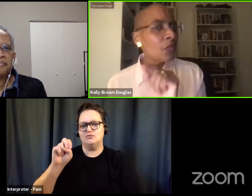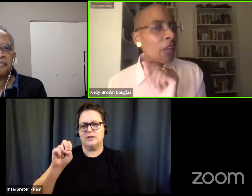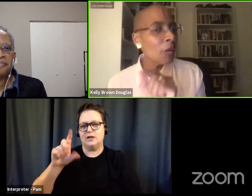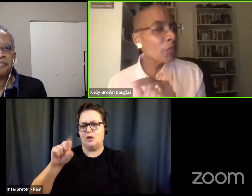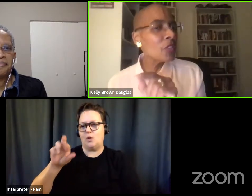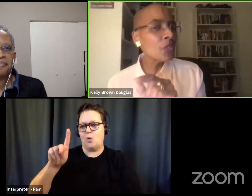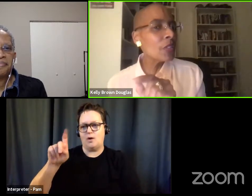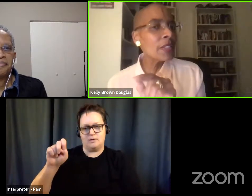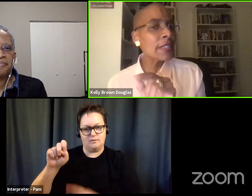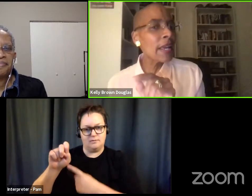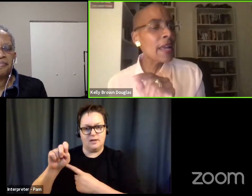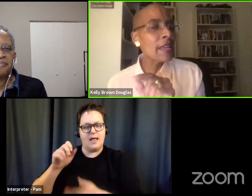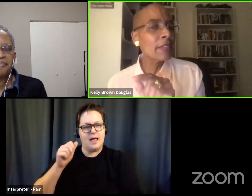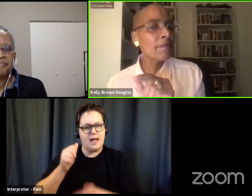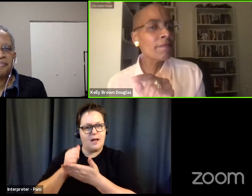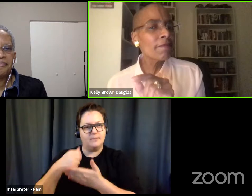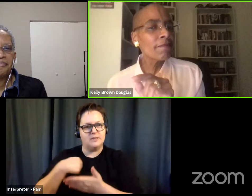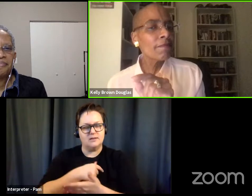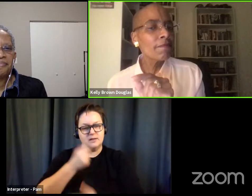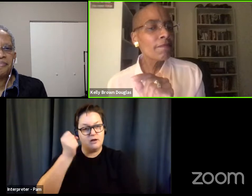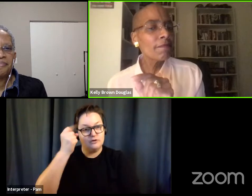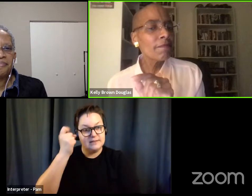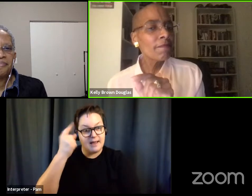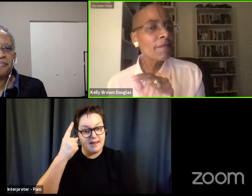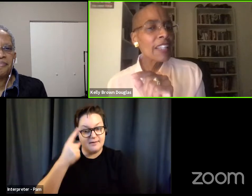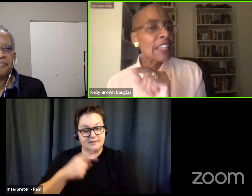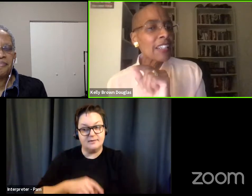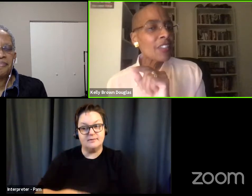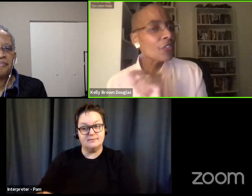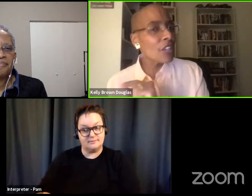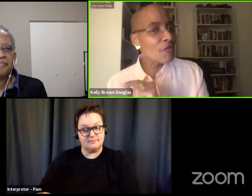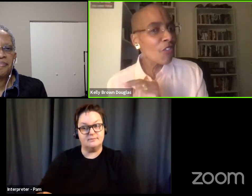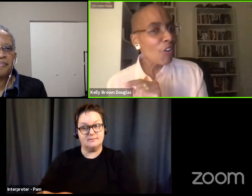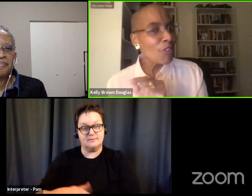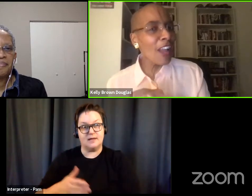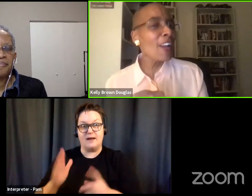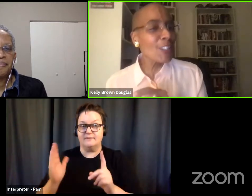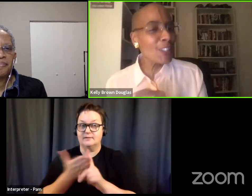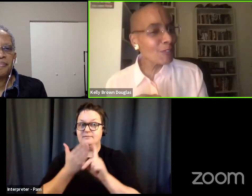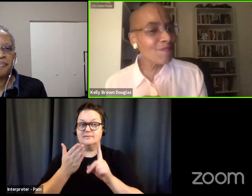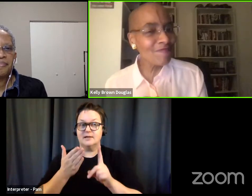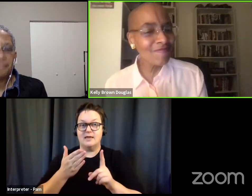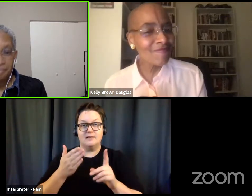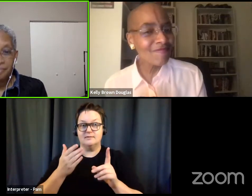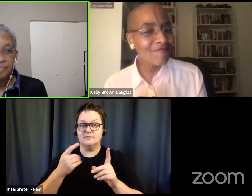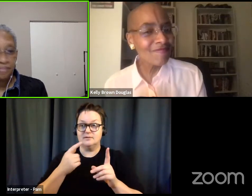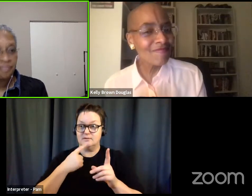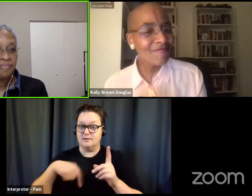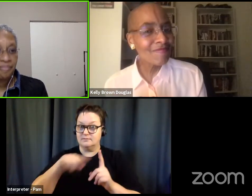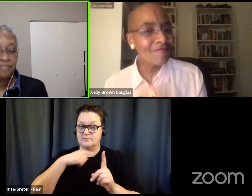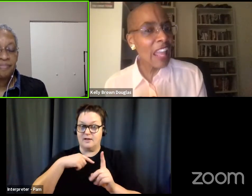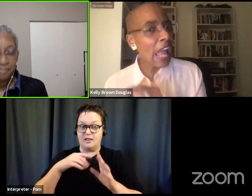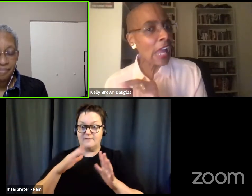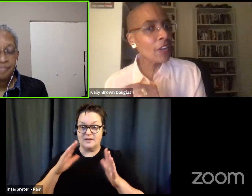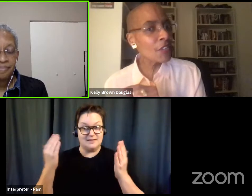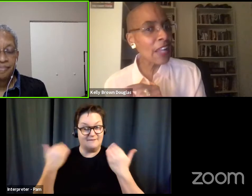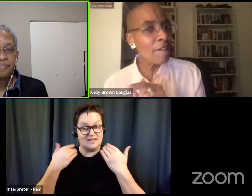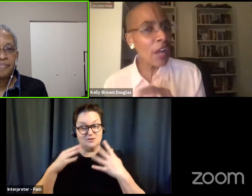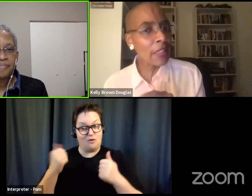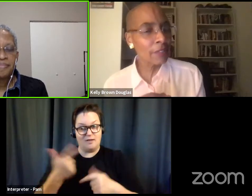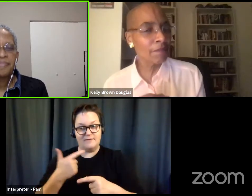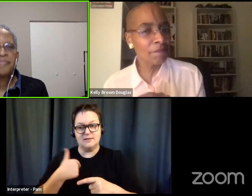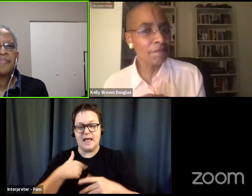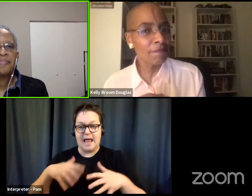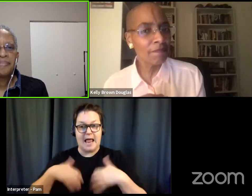God has helped us to understand that there's nothing wrong with anger. Mm-hmm. Anger is